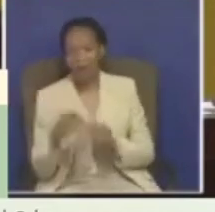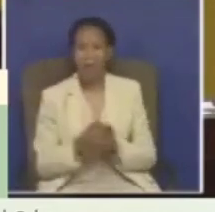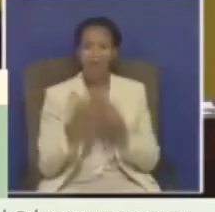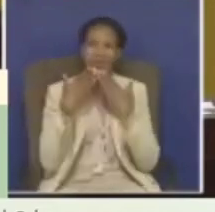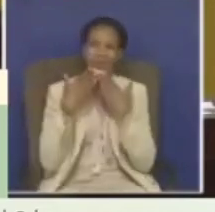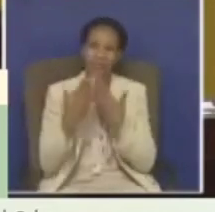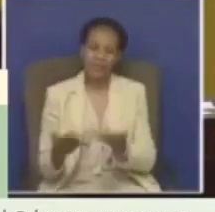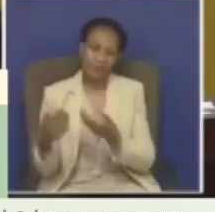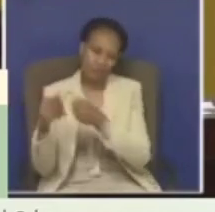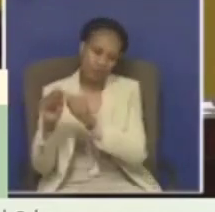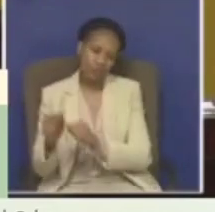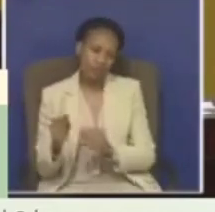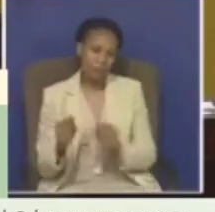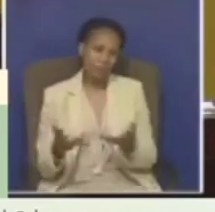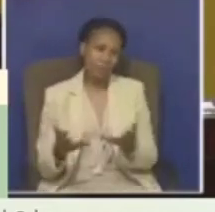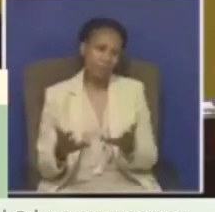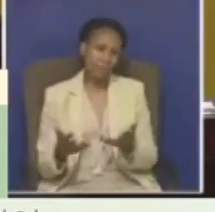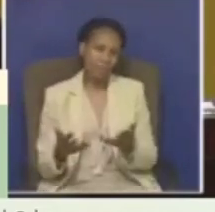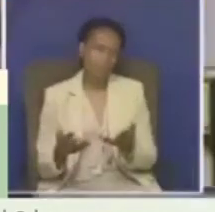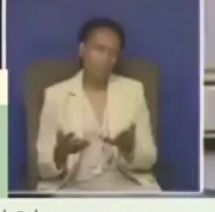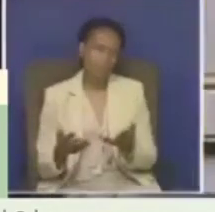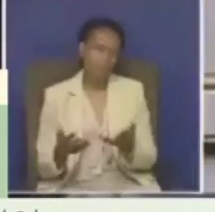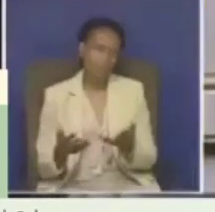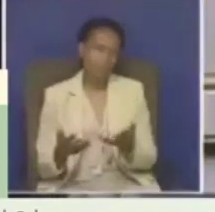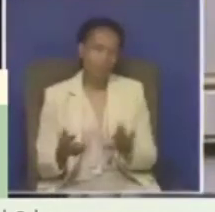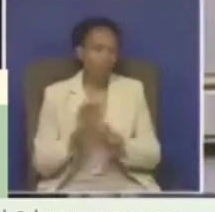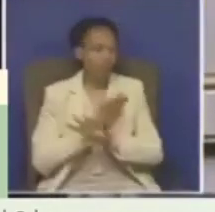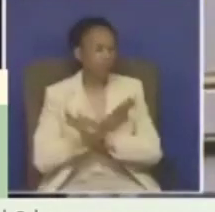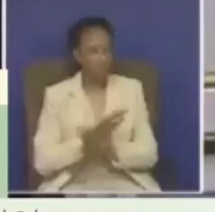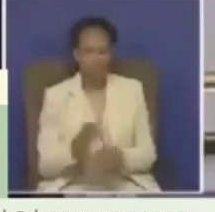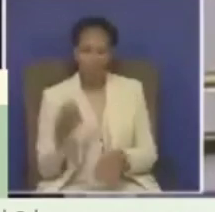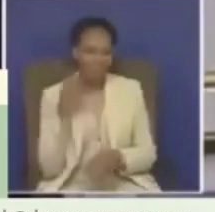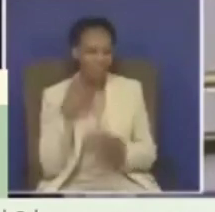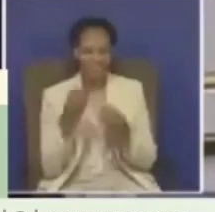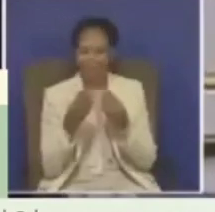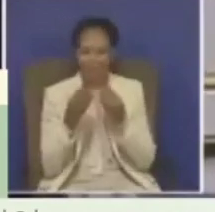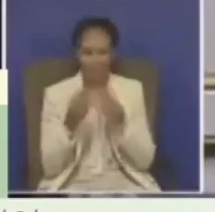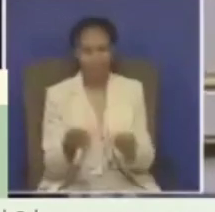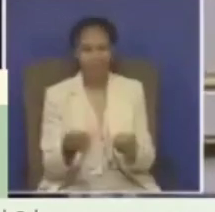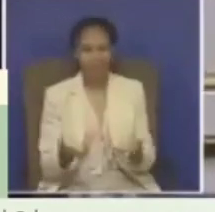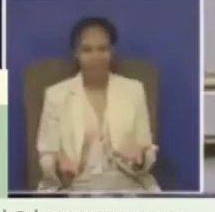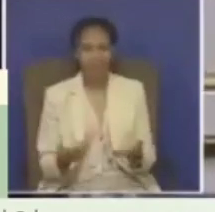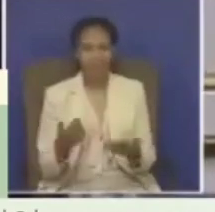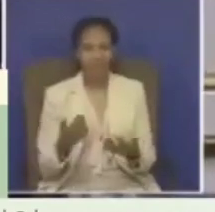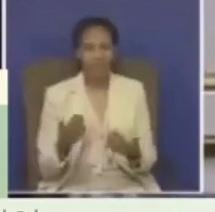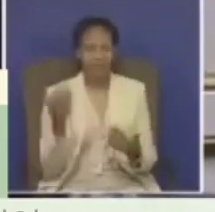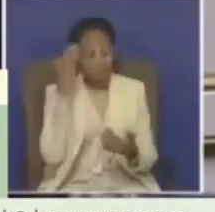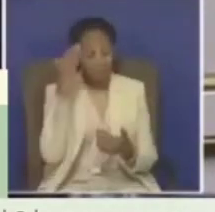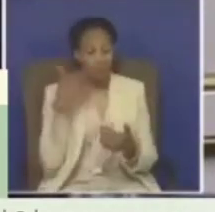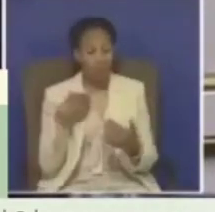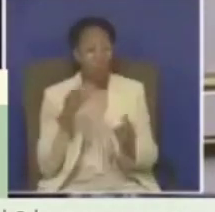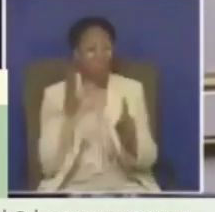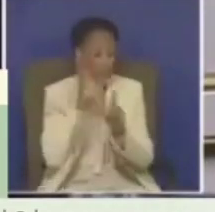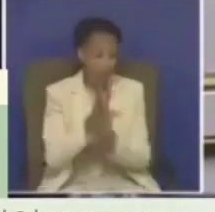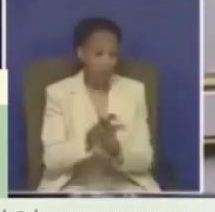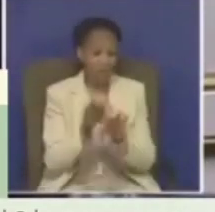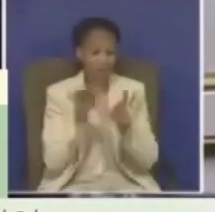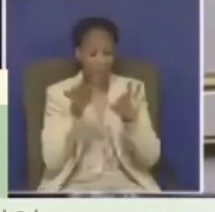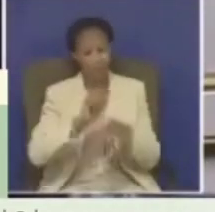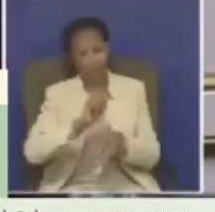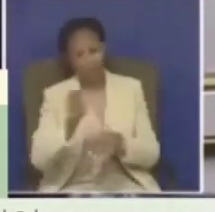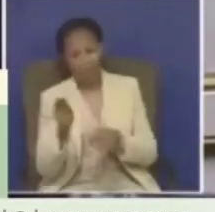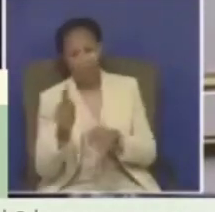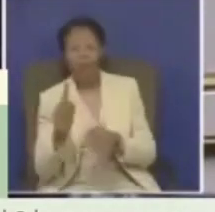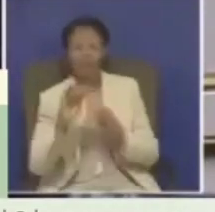Thank you, Honorable Chair. Honorable Chair, this is not an easy solution because we know that extortion and the situation